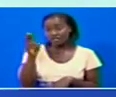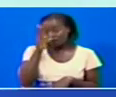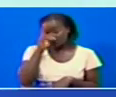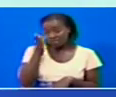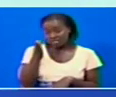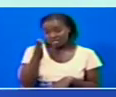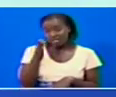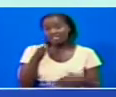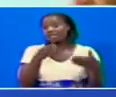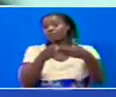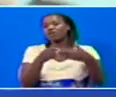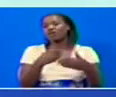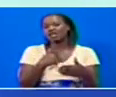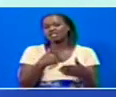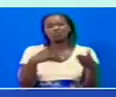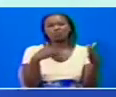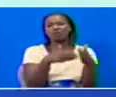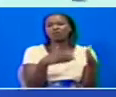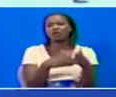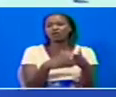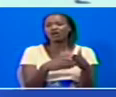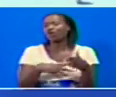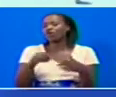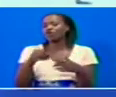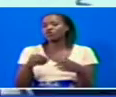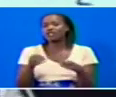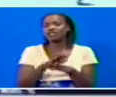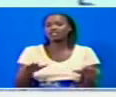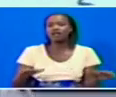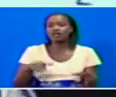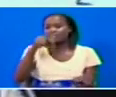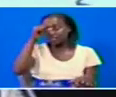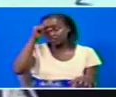wamezuia sisi kwenda kwa ground ya serikali ili tutoe